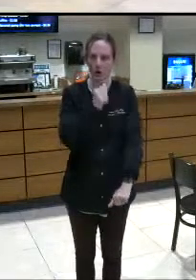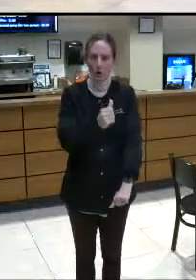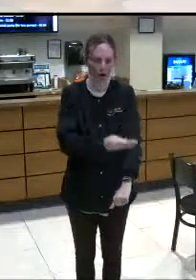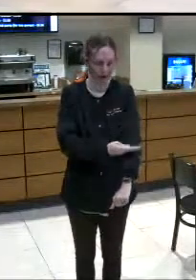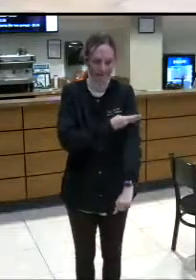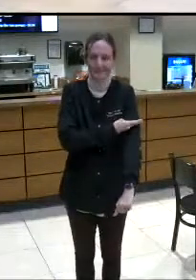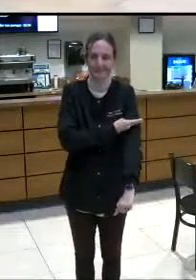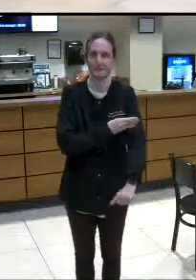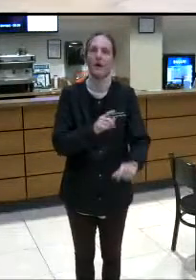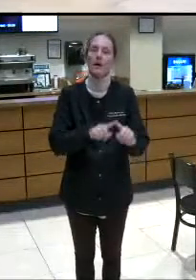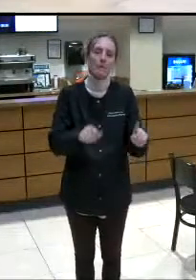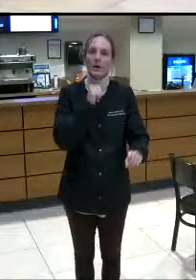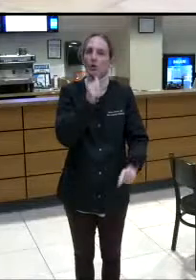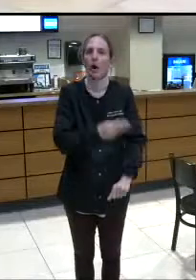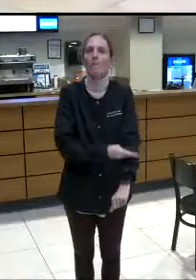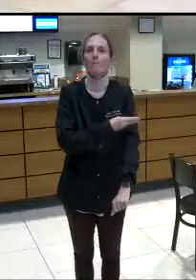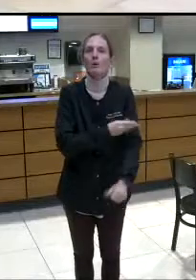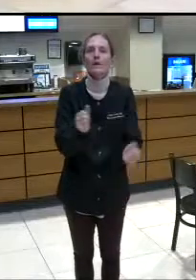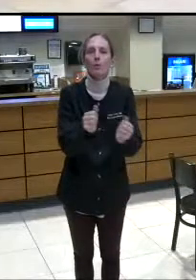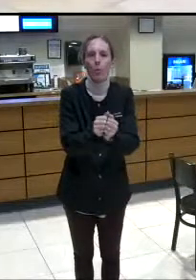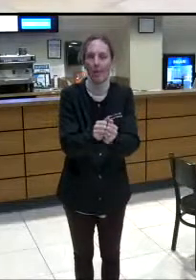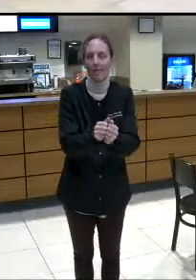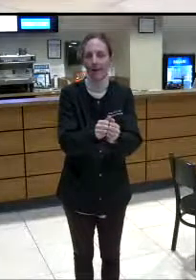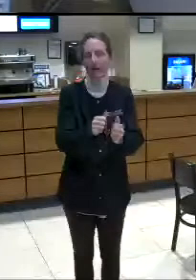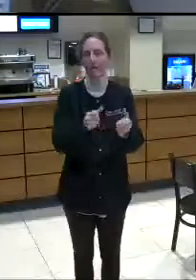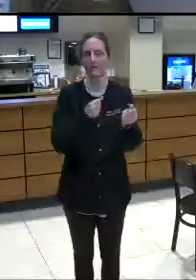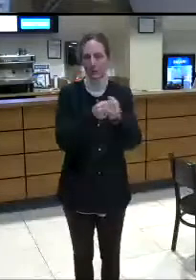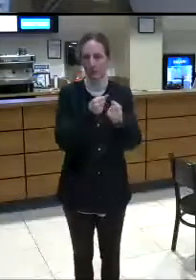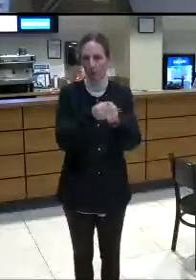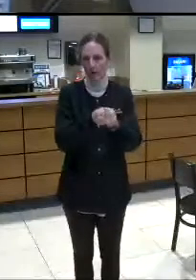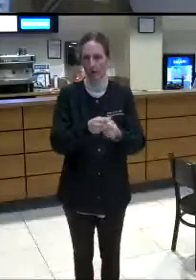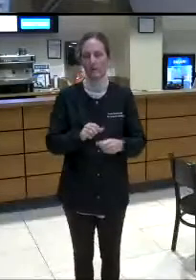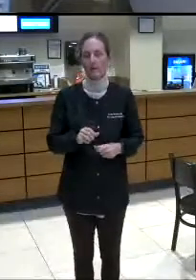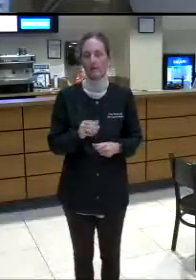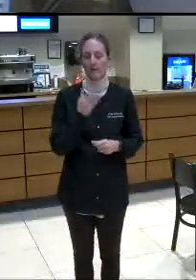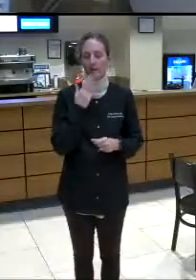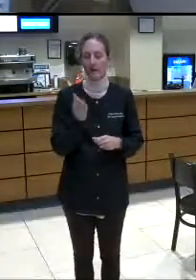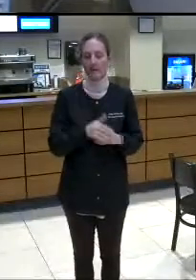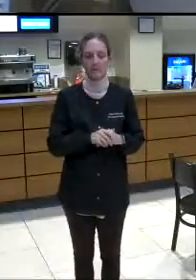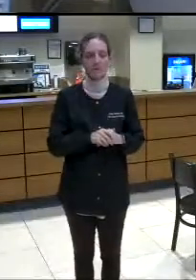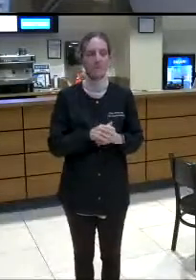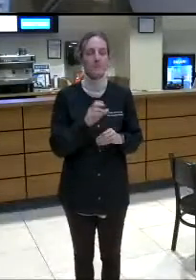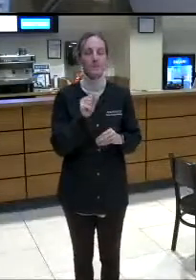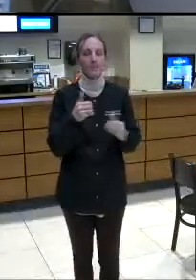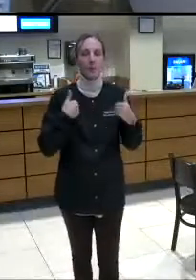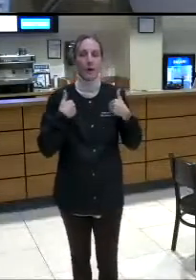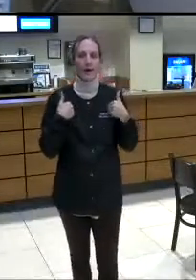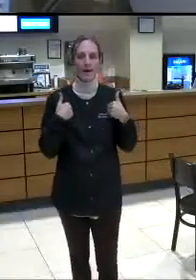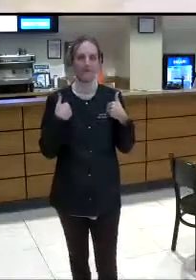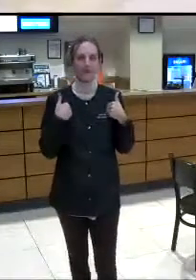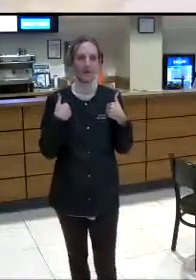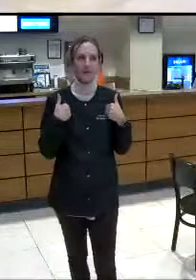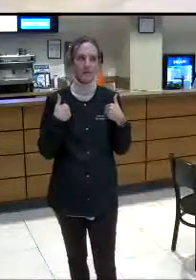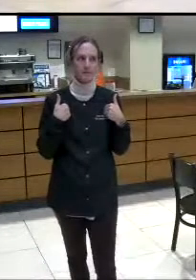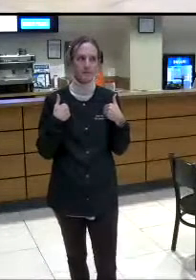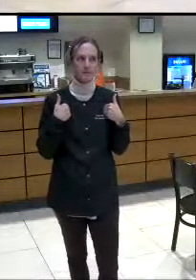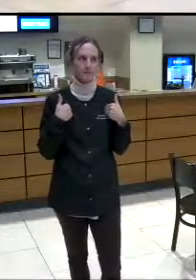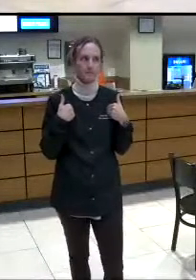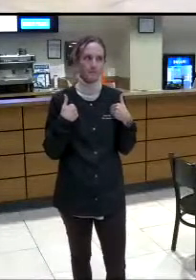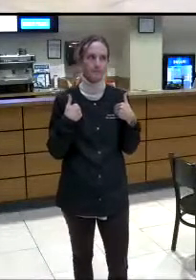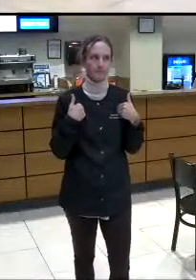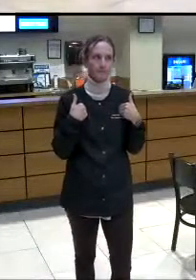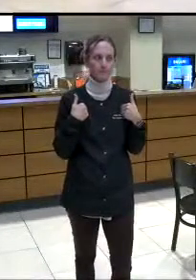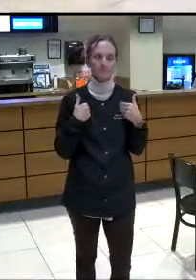need? Thank you. That was very helpful. Mm-hmm. So I have, it's the support